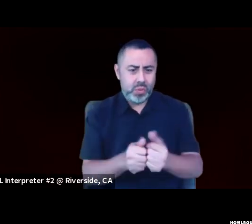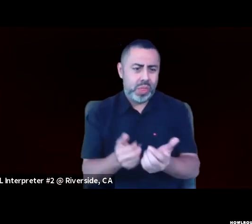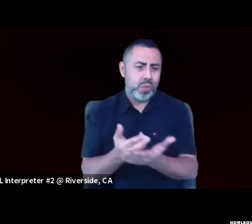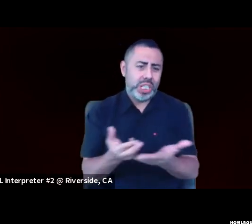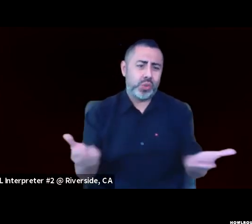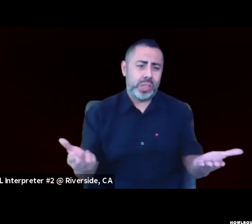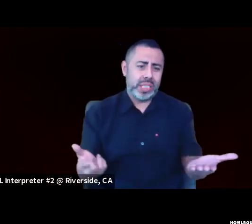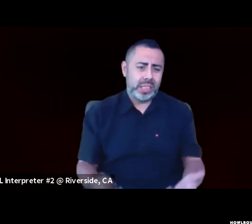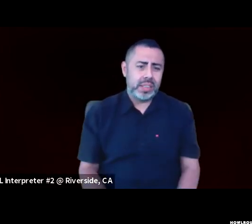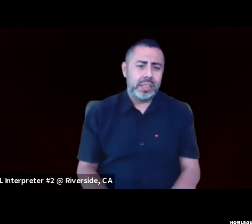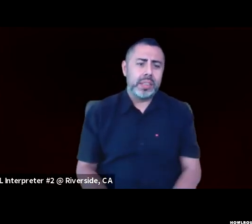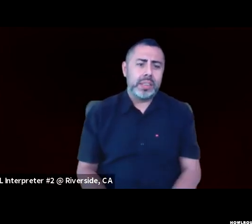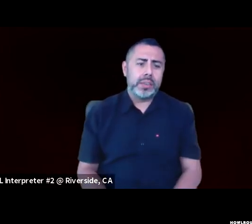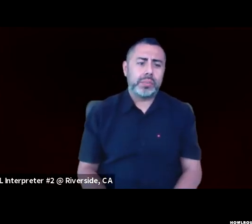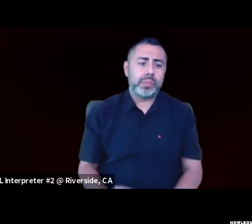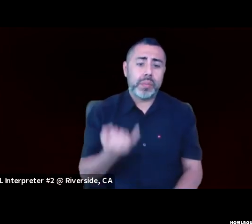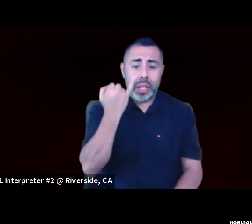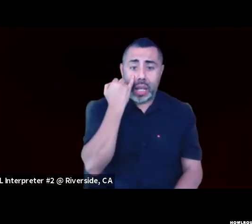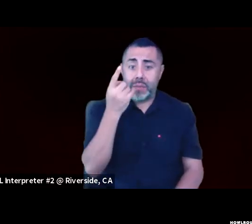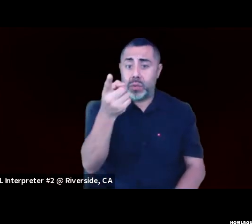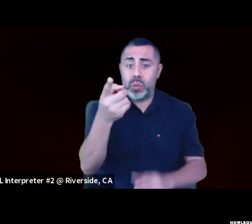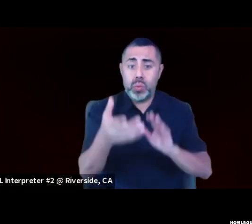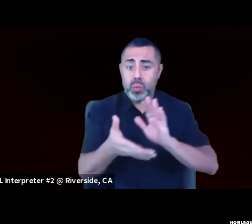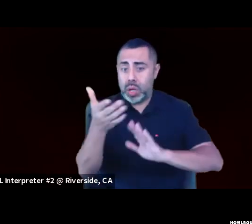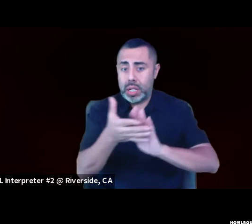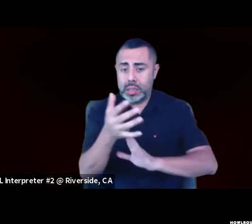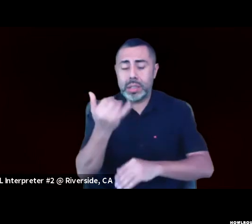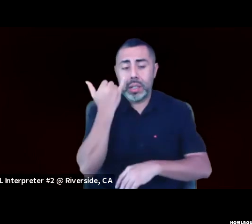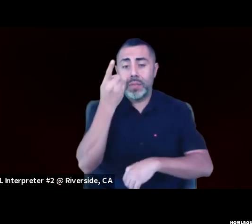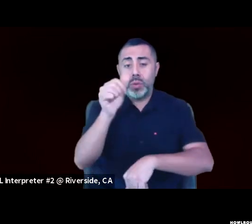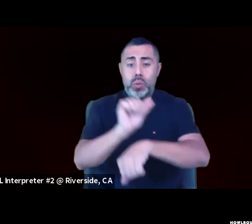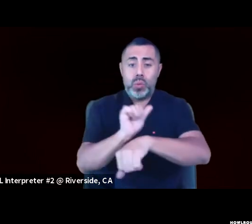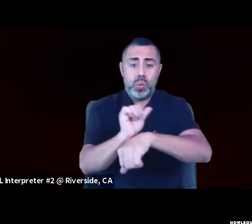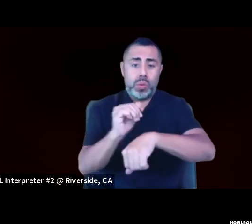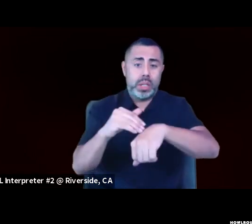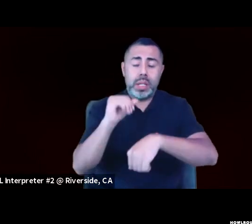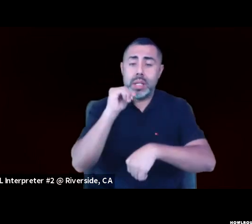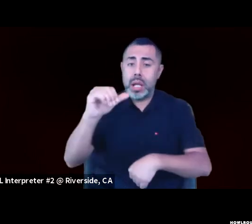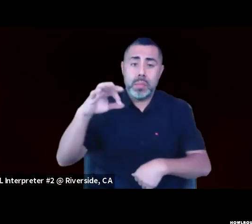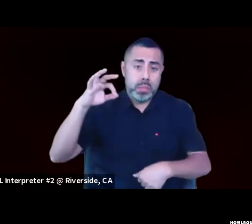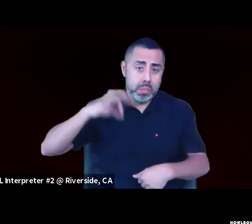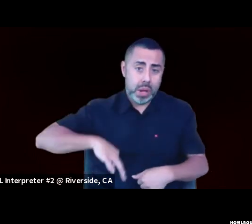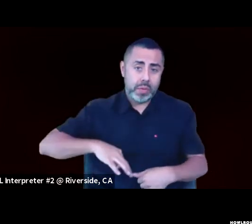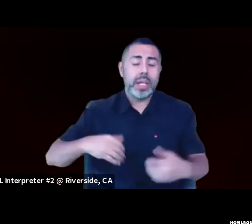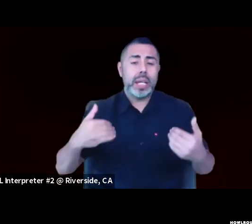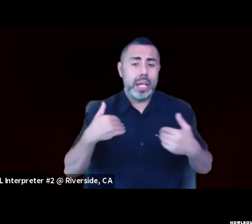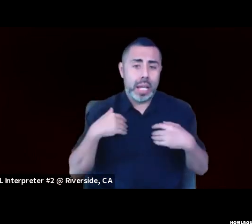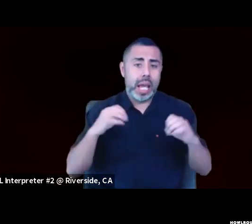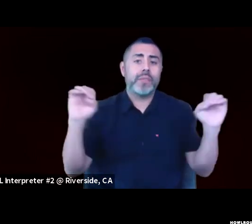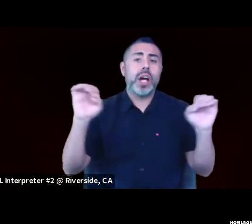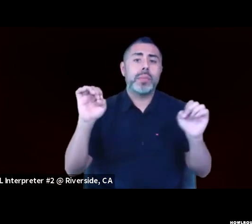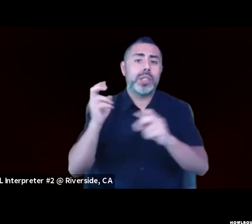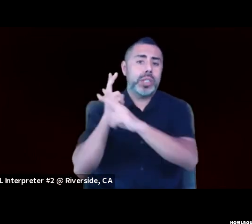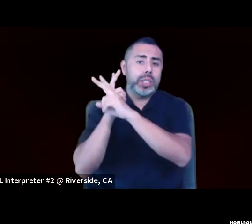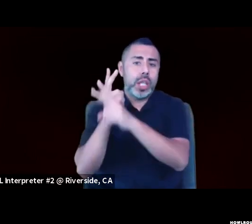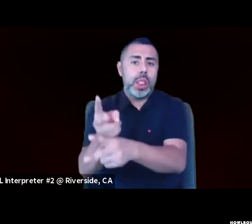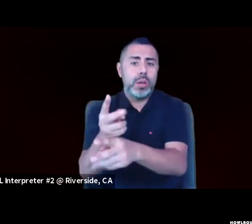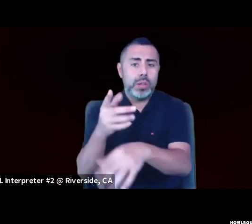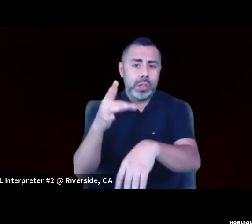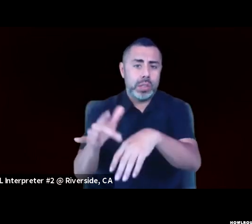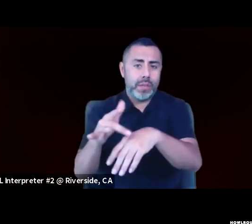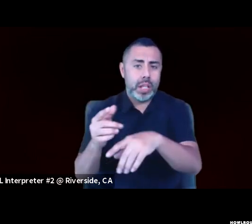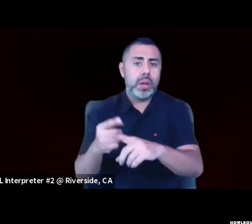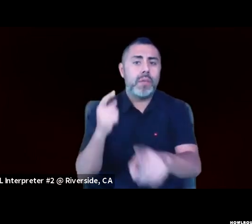If you run or work for a nonprofit, there are emergency loans available from the Small